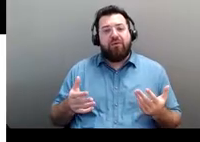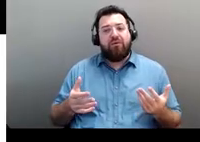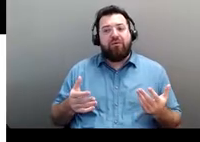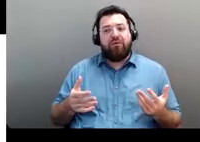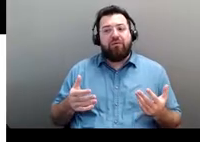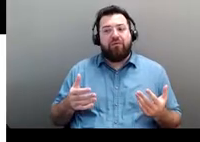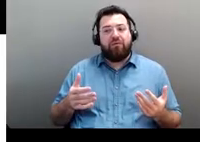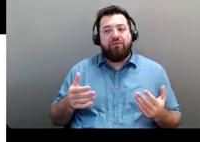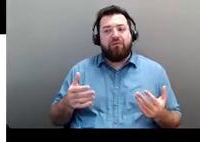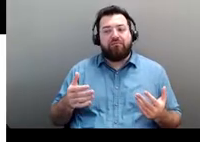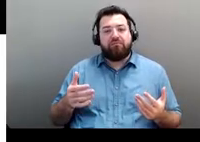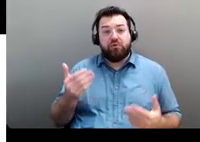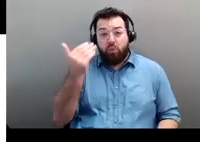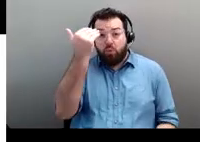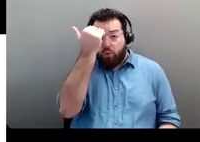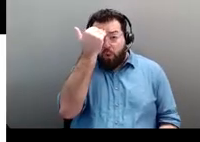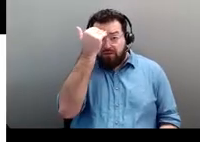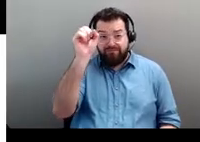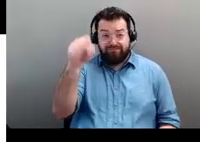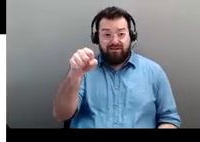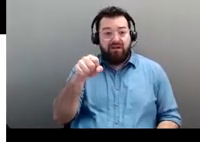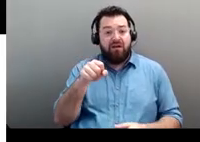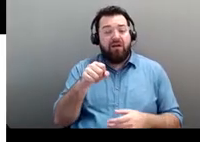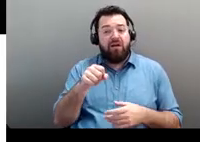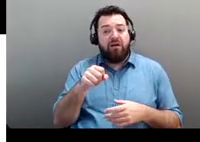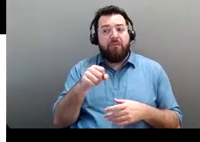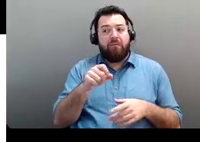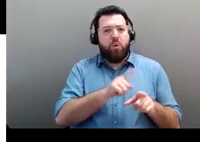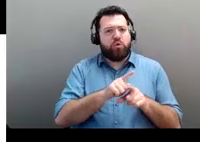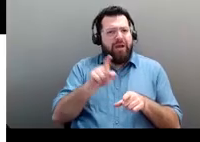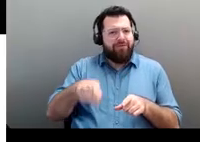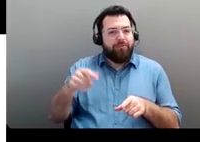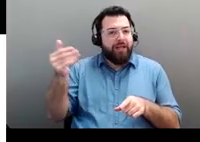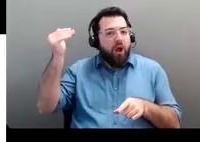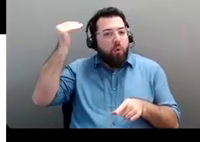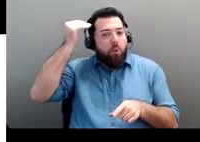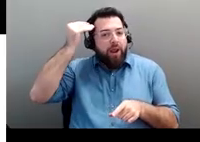being um, aware of the terminology, right? And so,